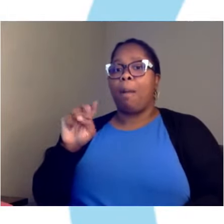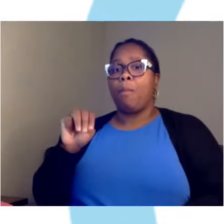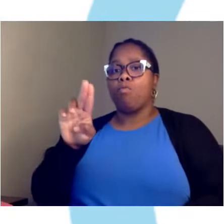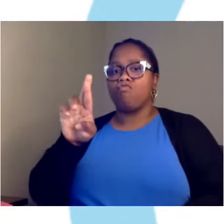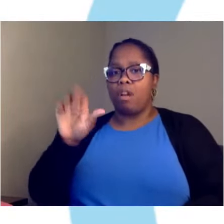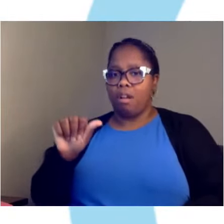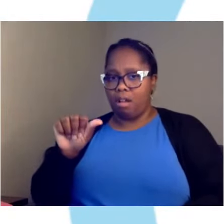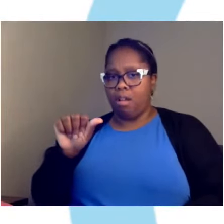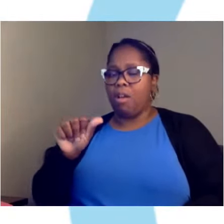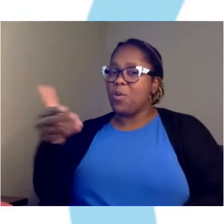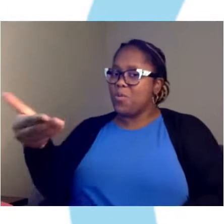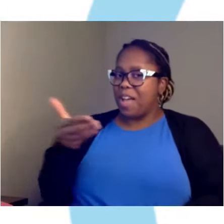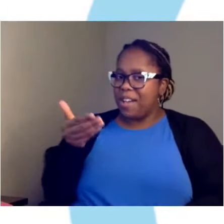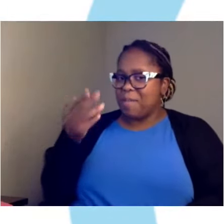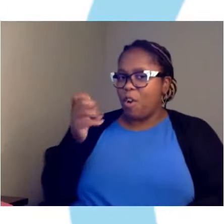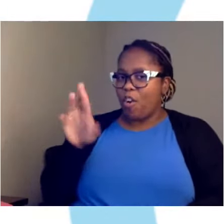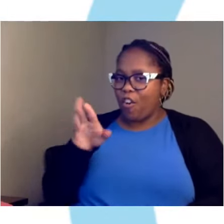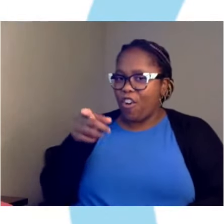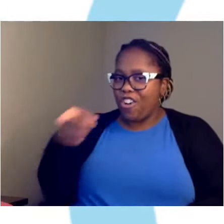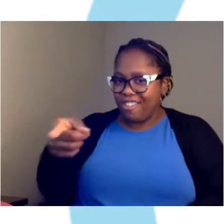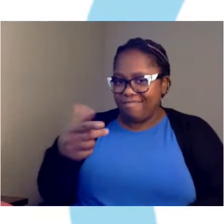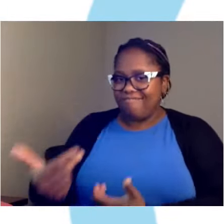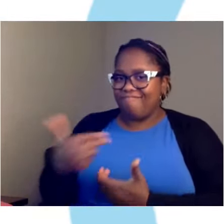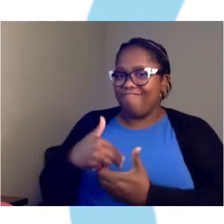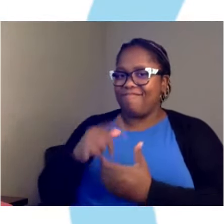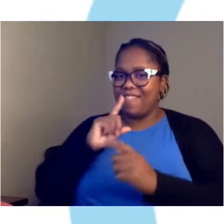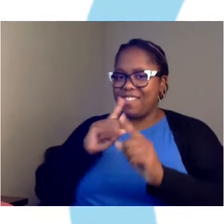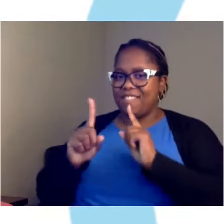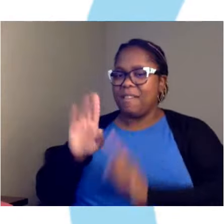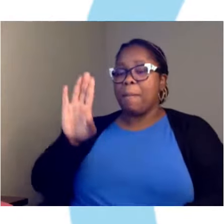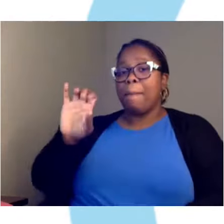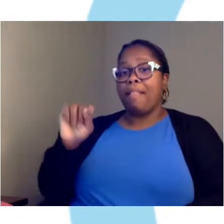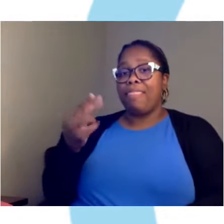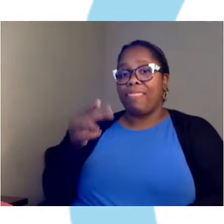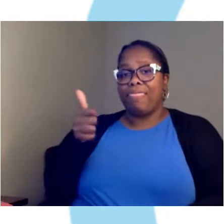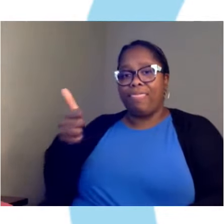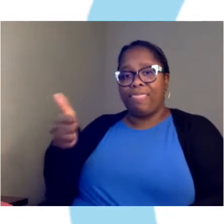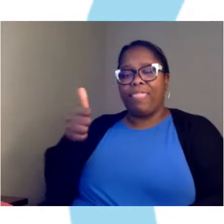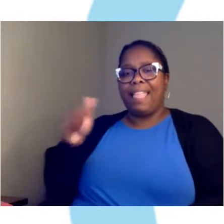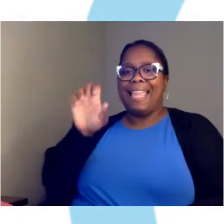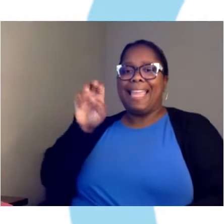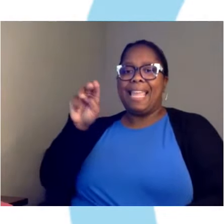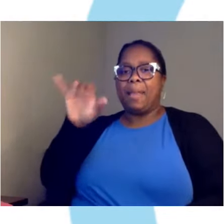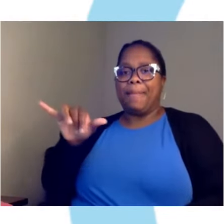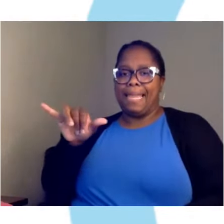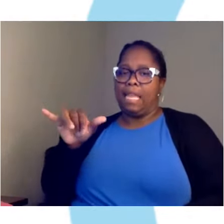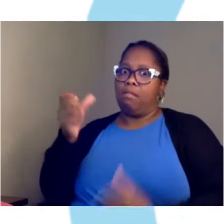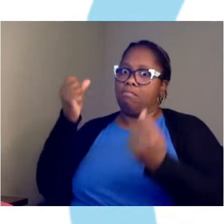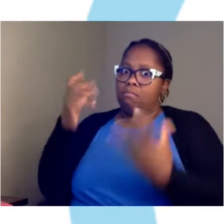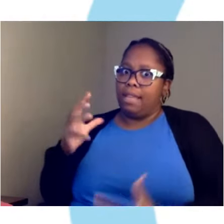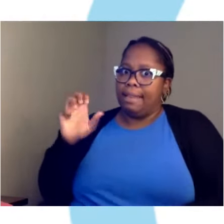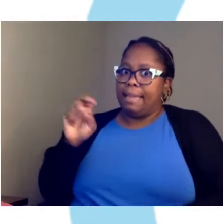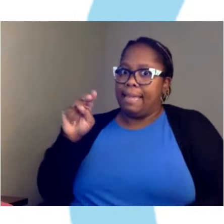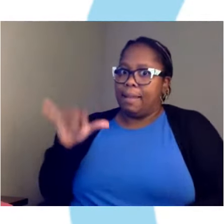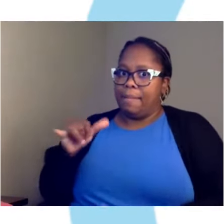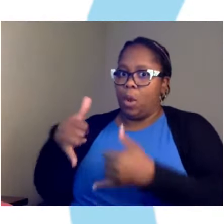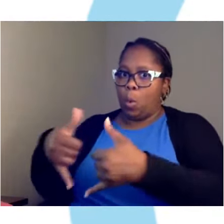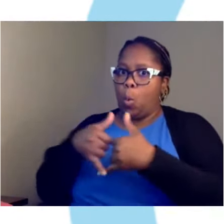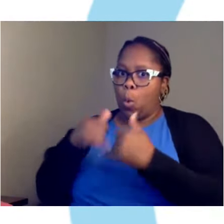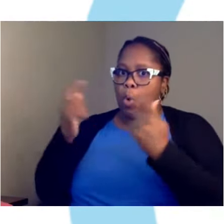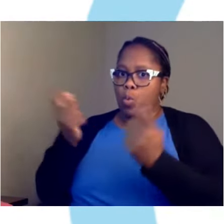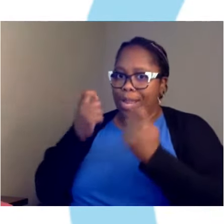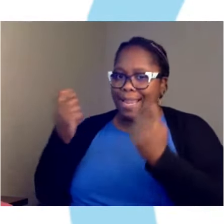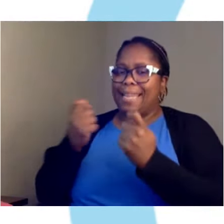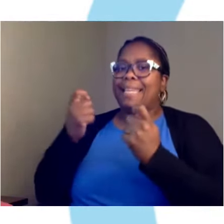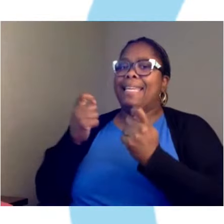and welcome her into the conversation. Beth is an multi-Emmy award-winning visual journalist